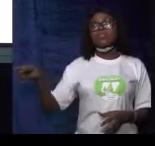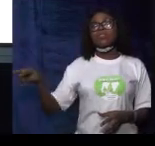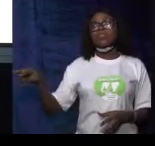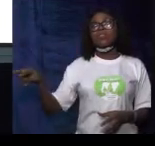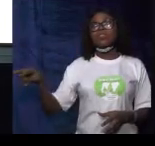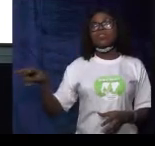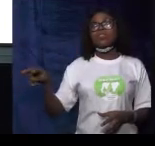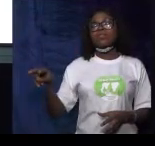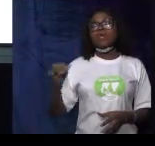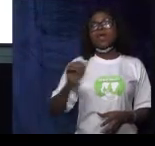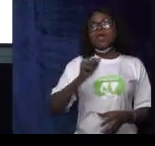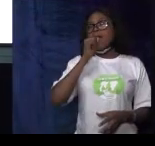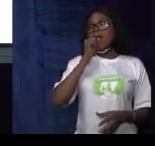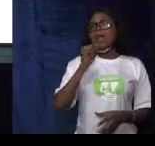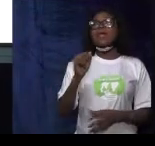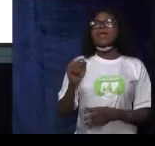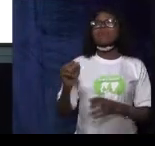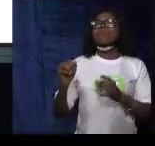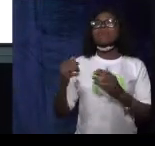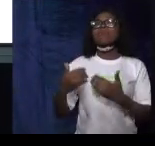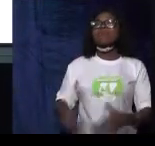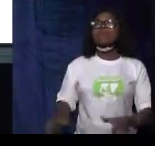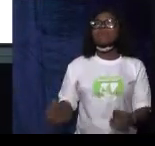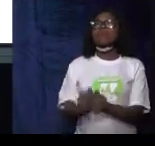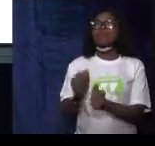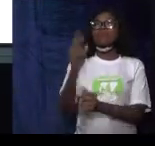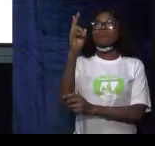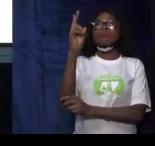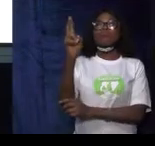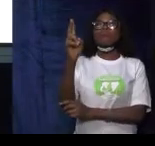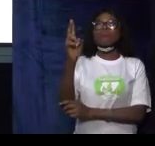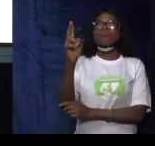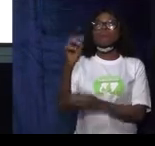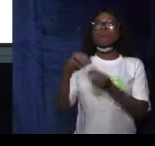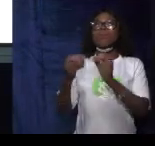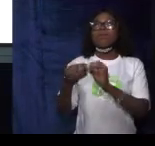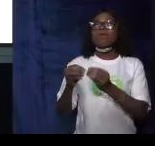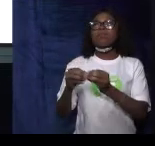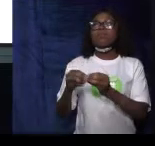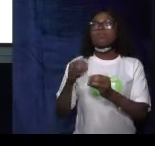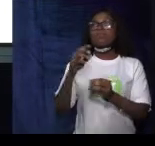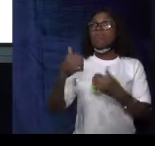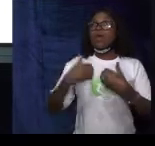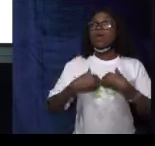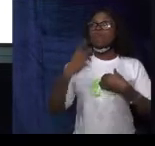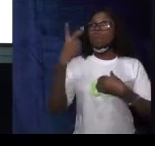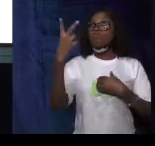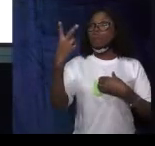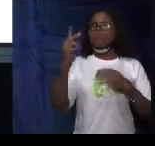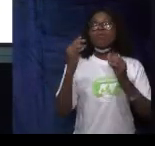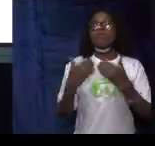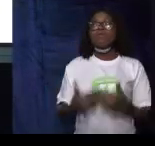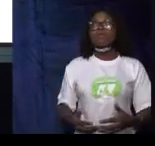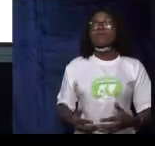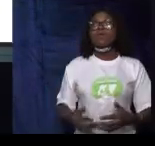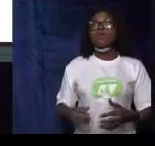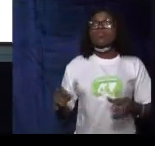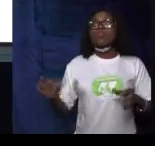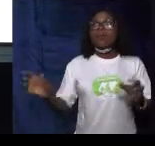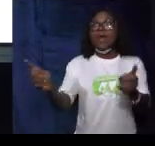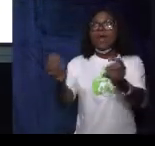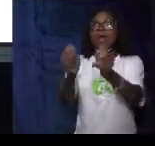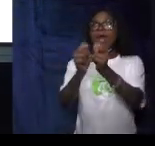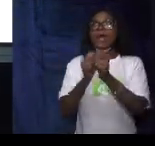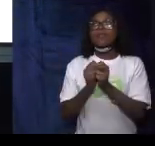on the left, and 22 on the right. Now I'm left with 2 numbers in the middle. And do you remember that when we have two numbers in the